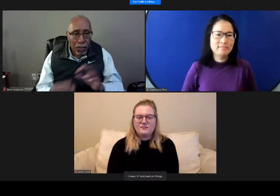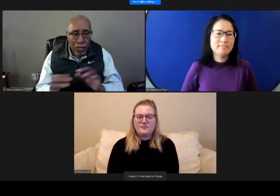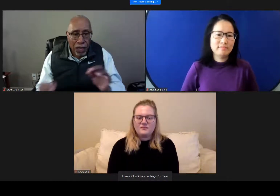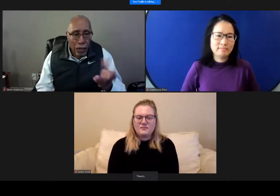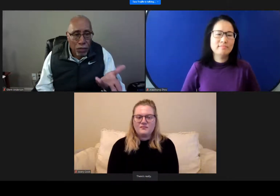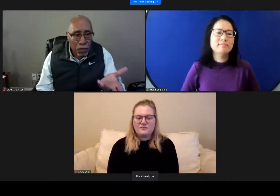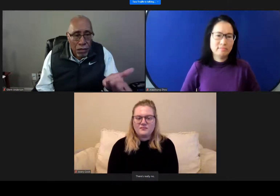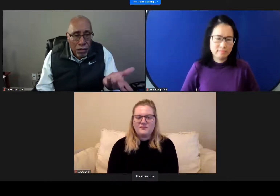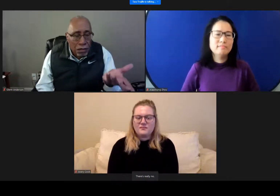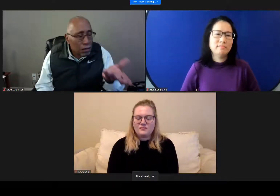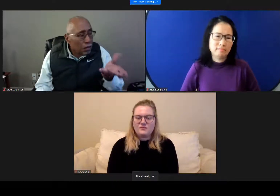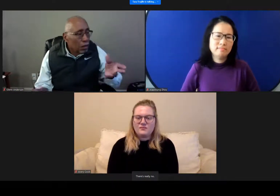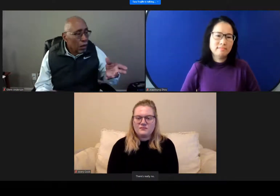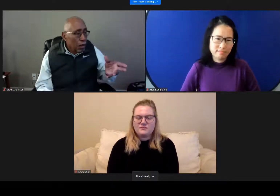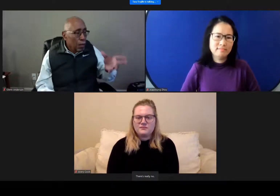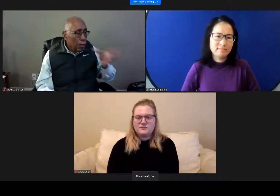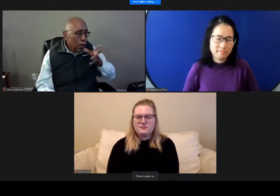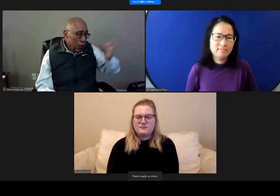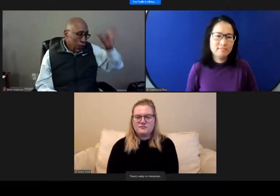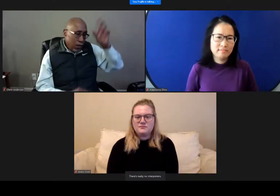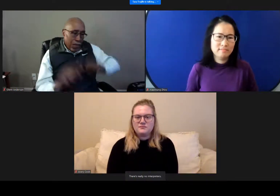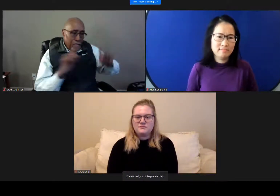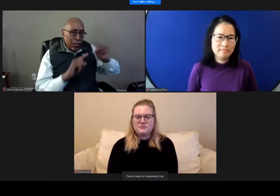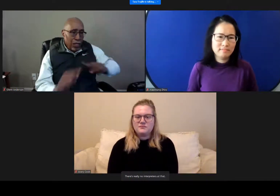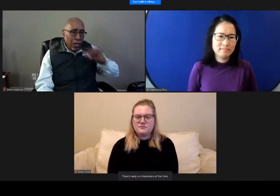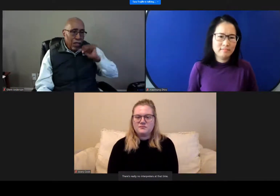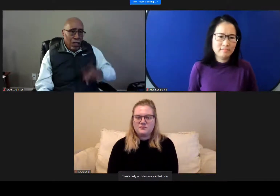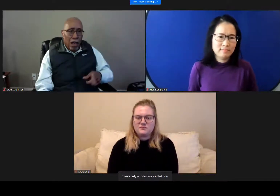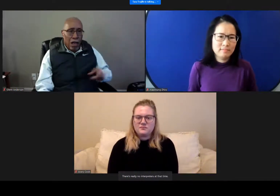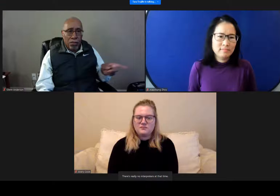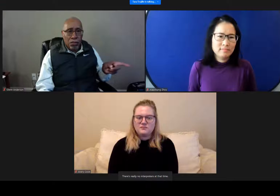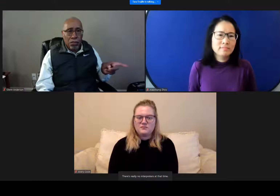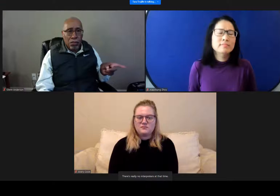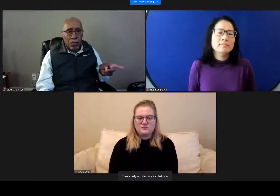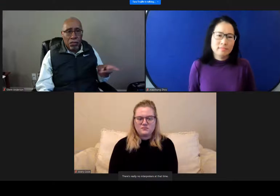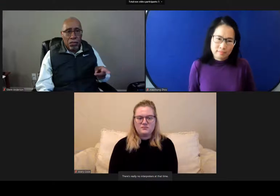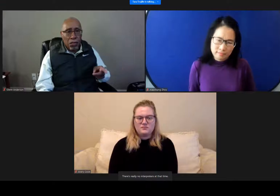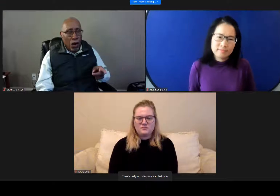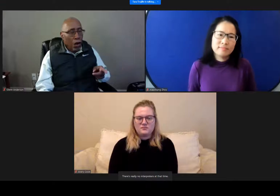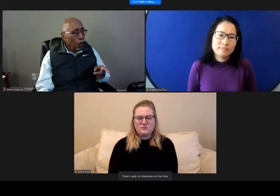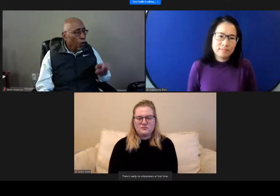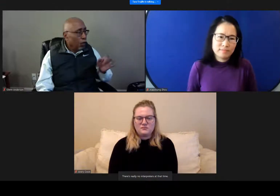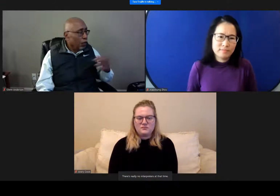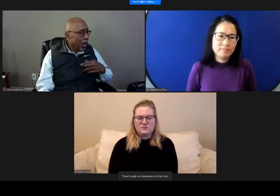there's really no interpreters at that time.